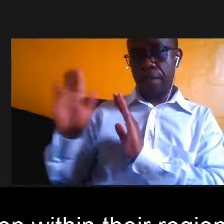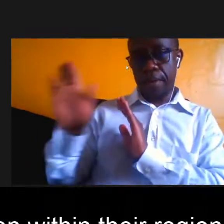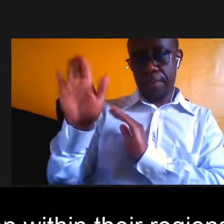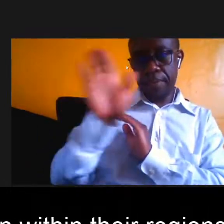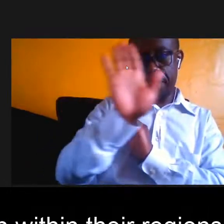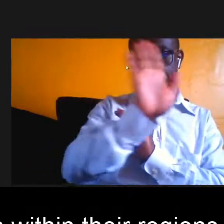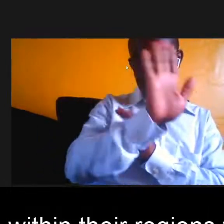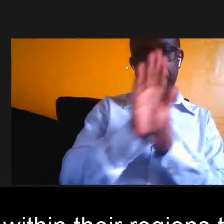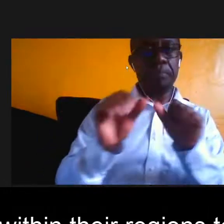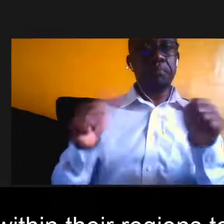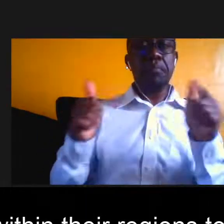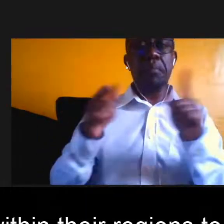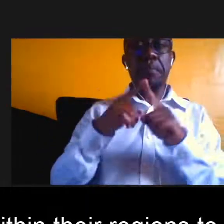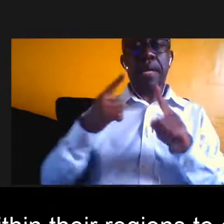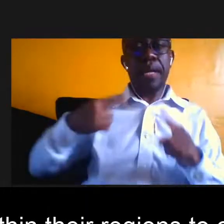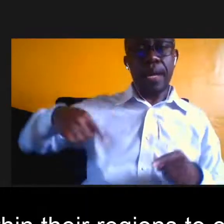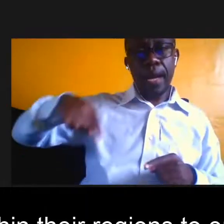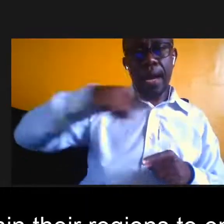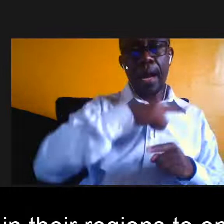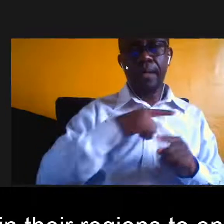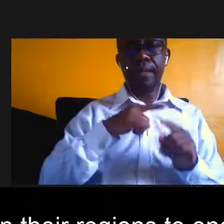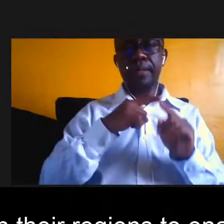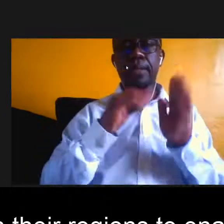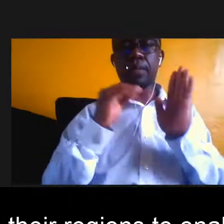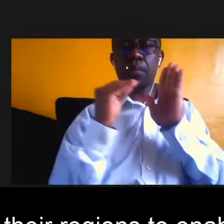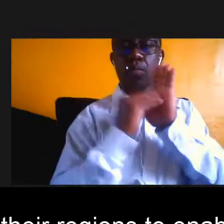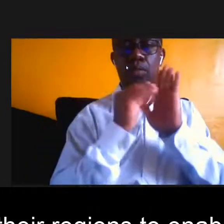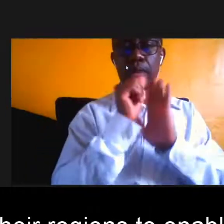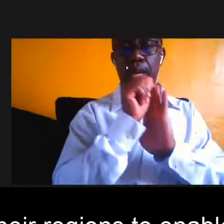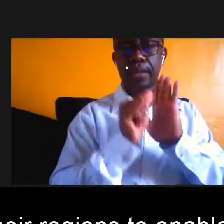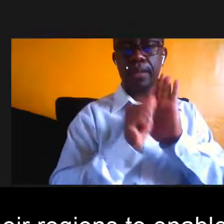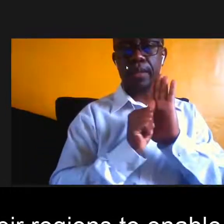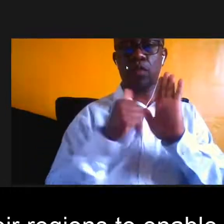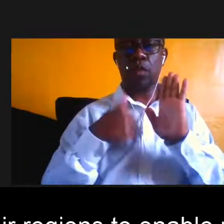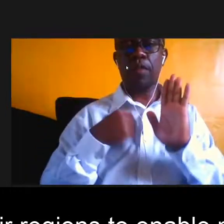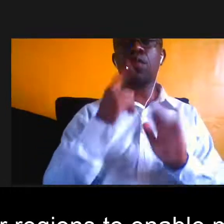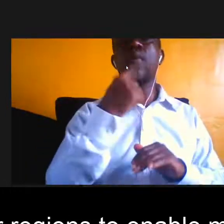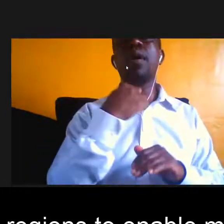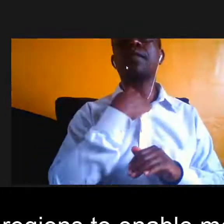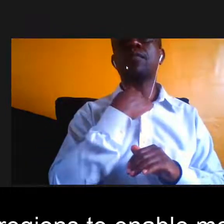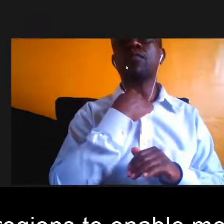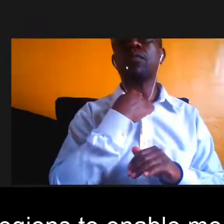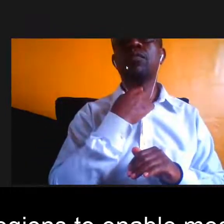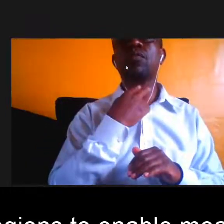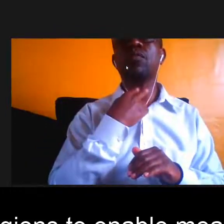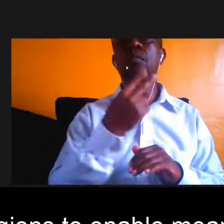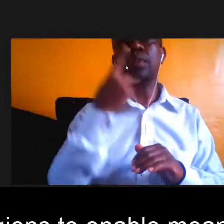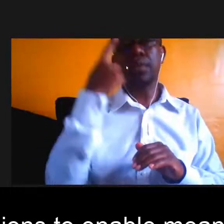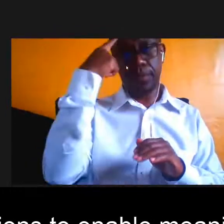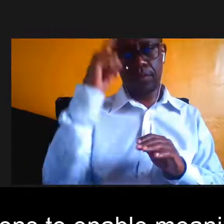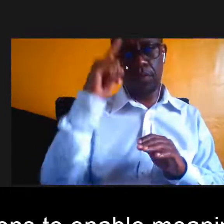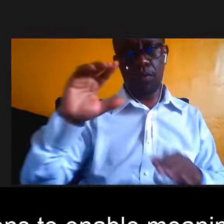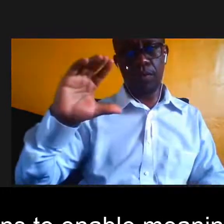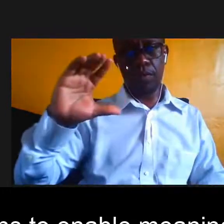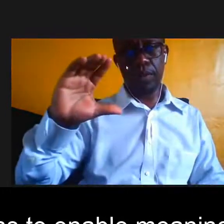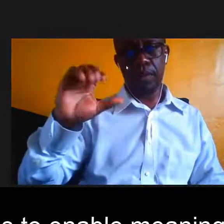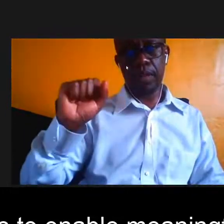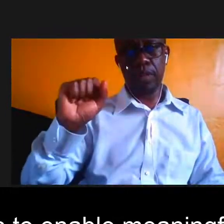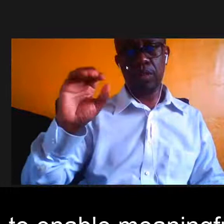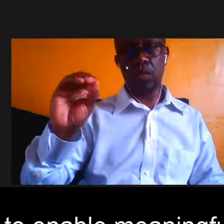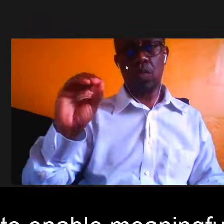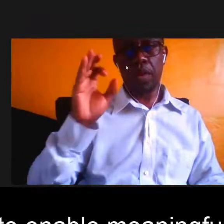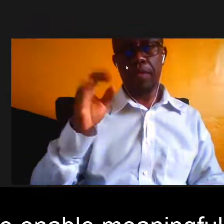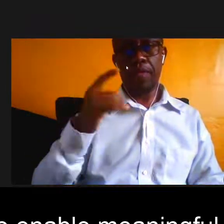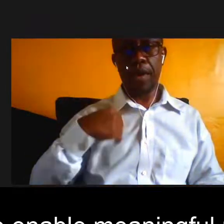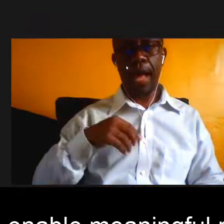want to be able to have a strong voice as the CSO, because when we are just little people there, we